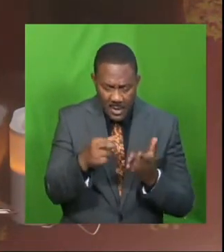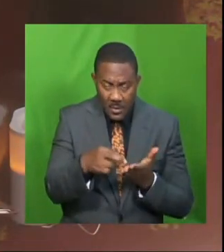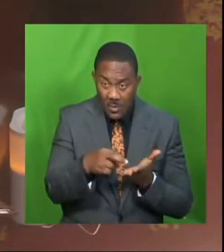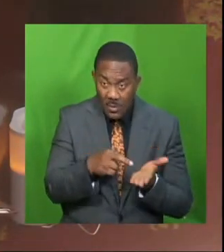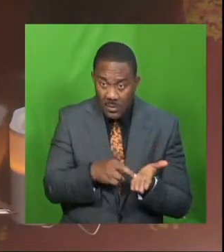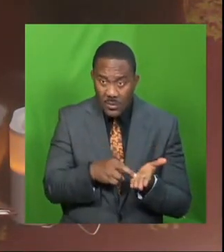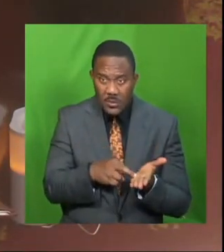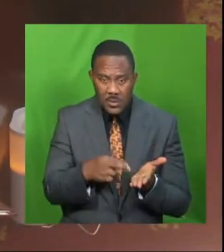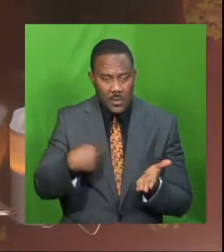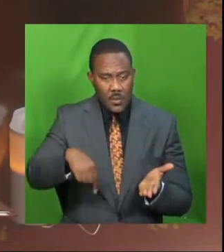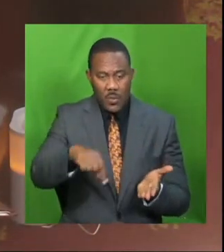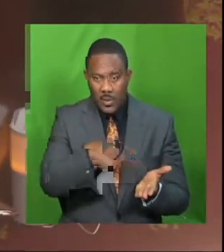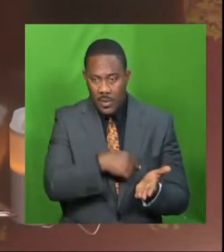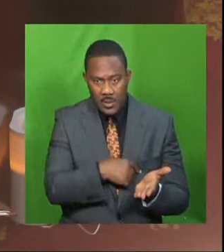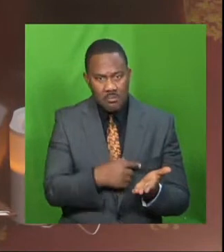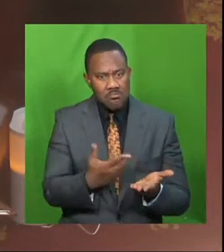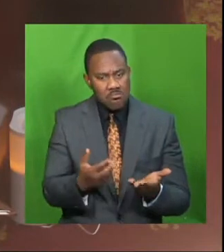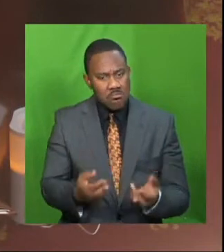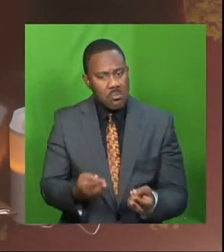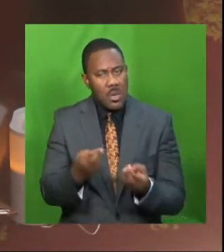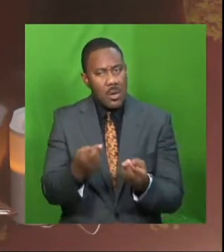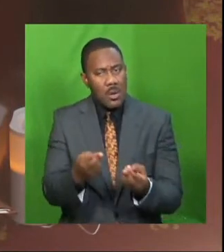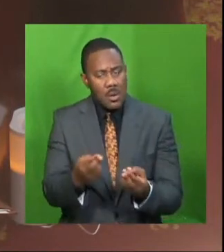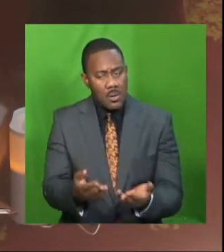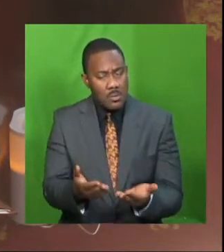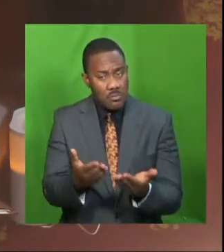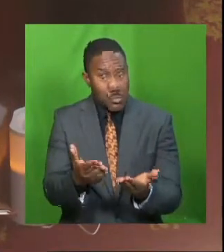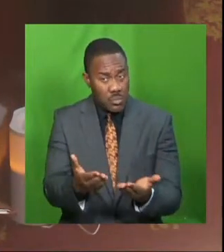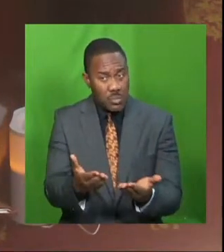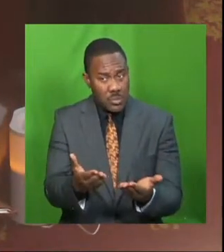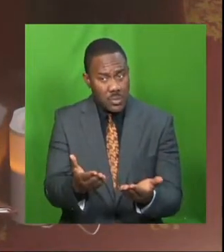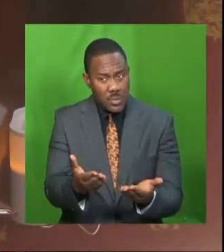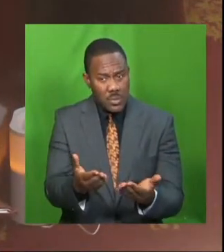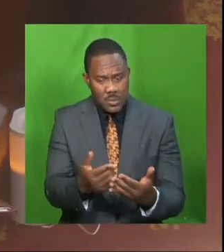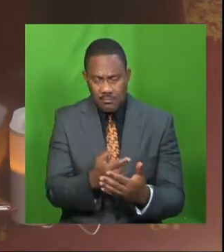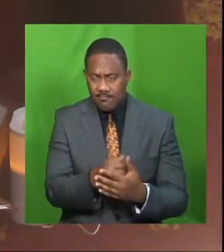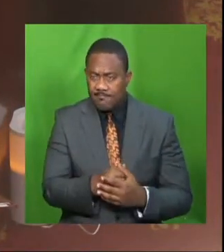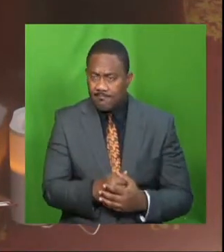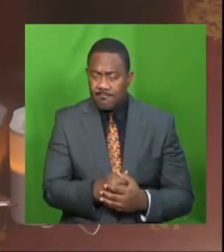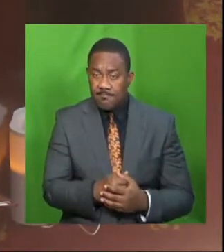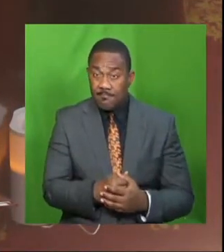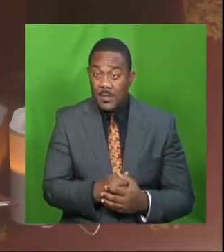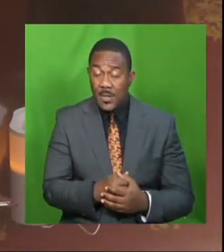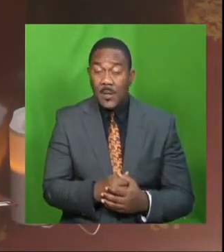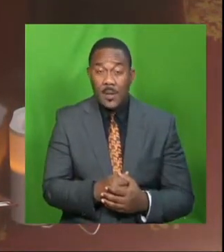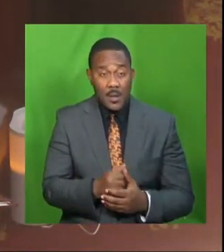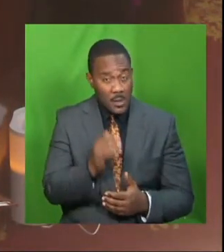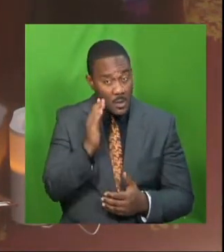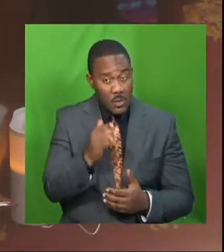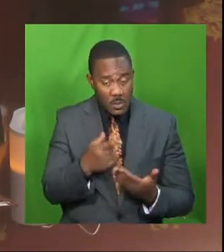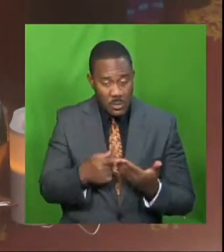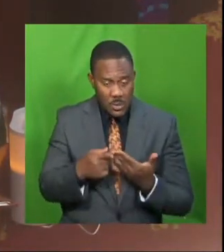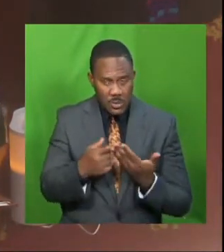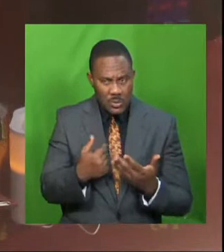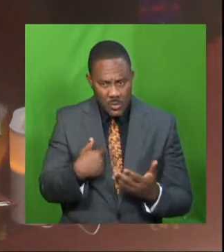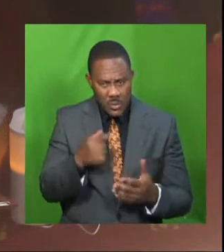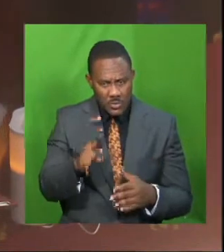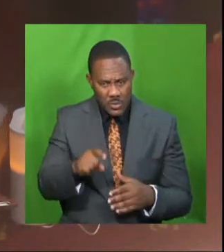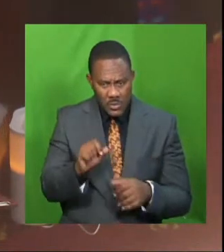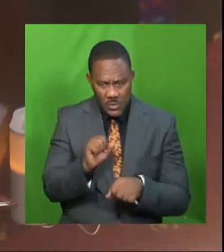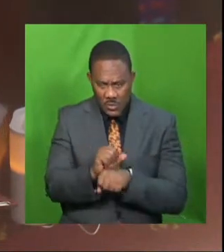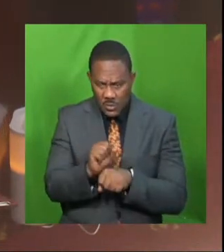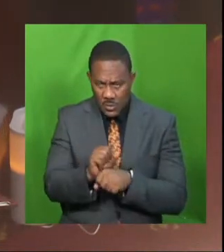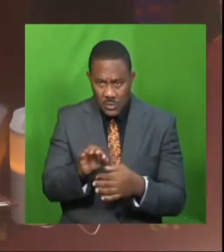up collectively with a number of recommendations. And I'd like to outline a few. One, we agreed that we should work in collaboration with